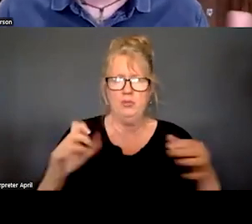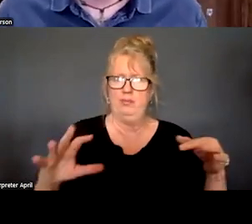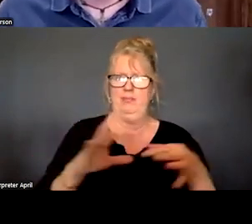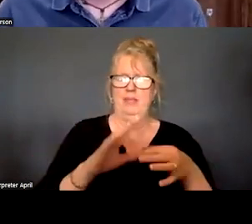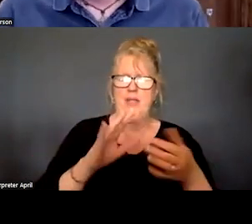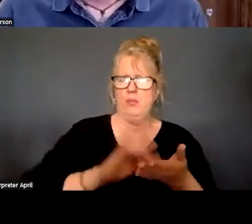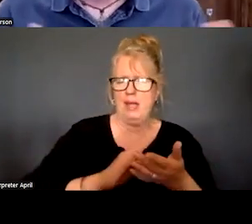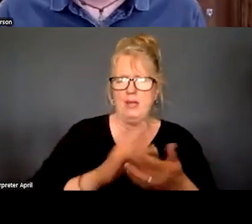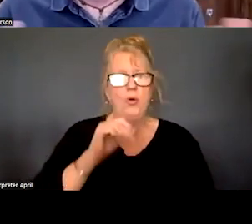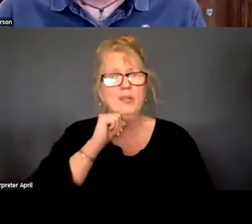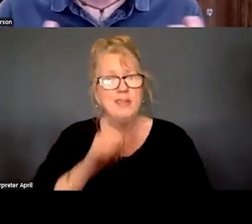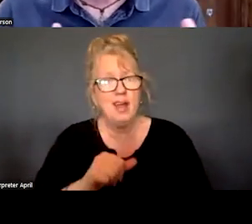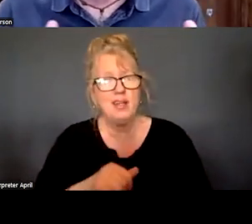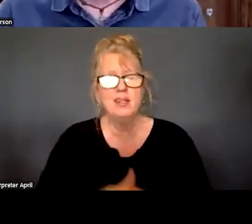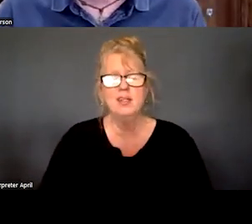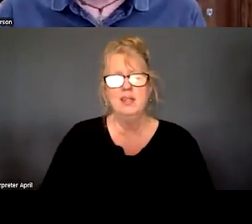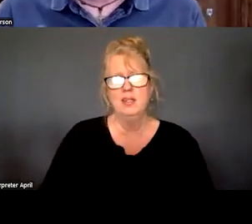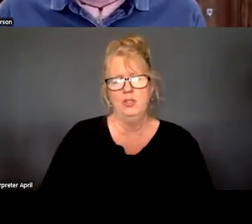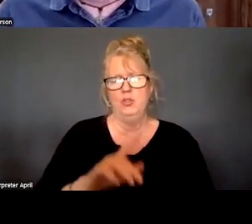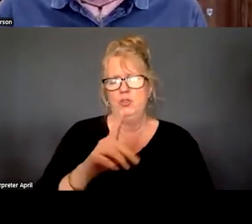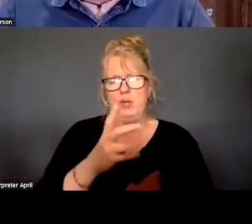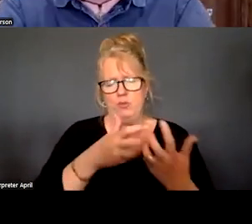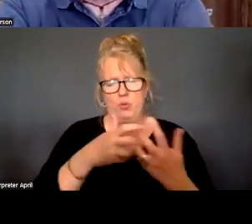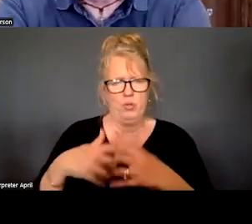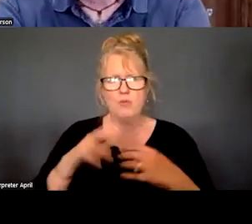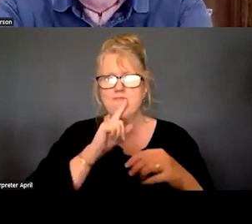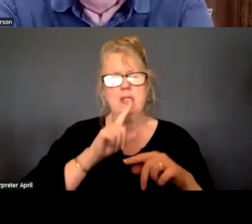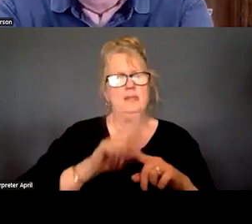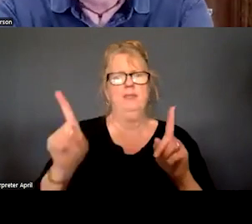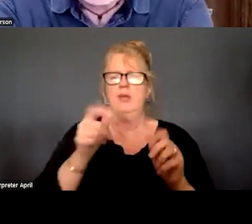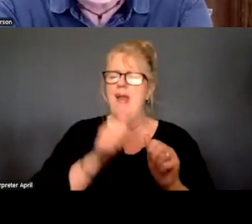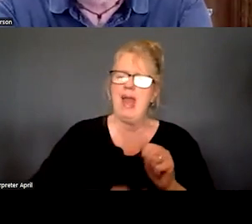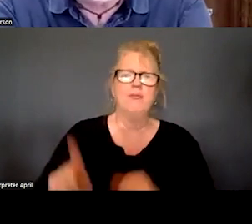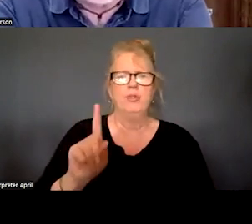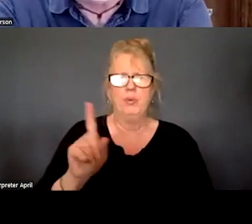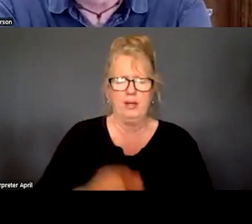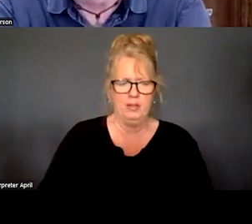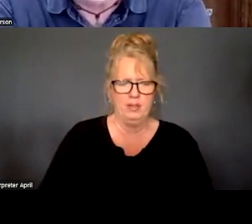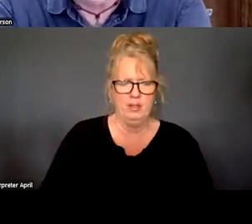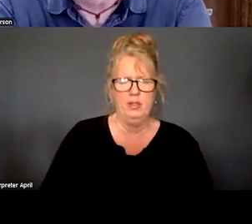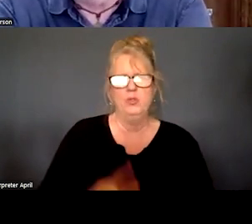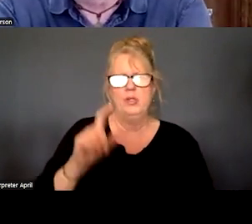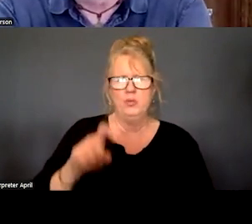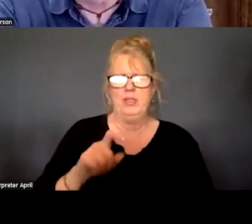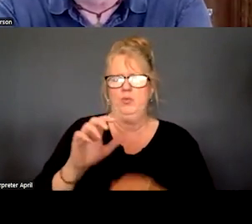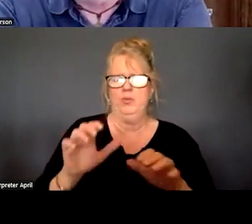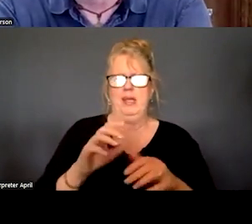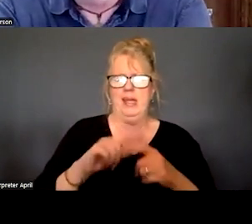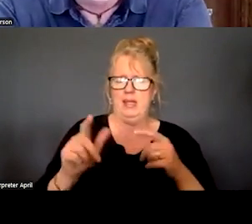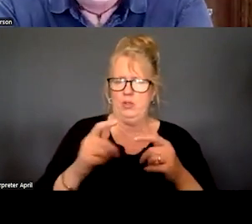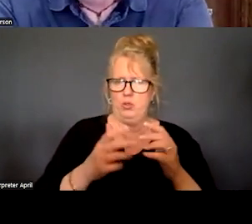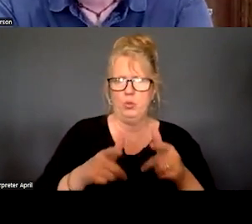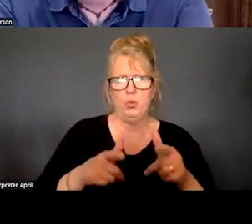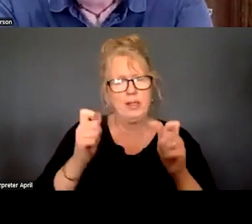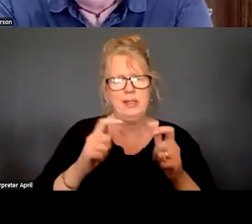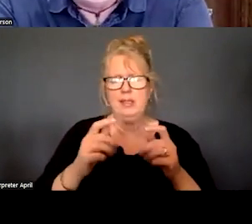hospital? Are you not? You have to work that out, and that's different everywhere. But you need to be able to quickly and efficiently